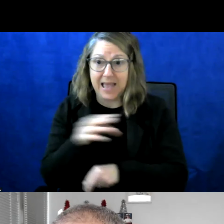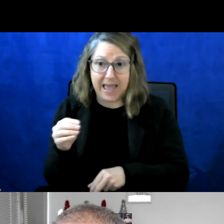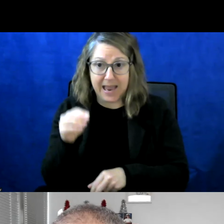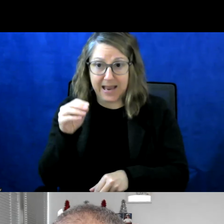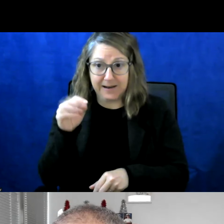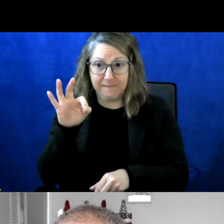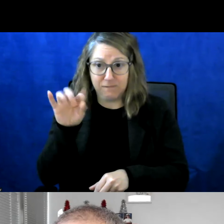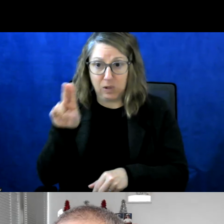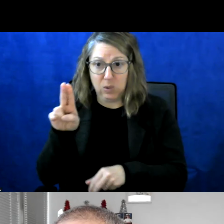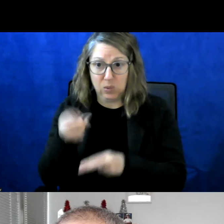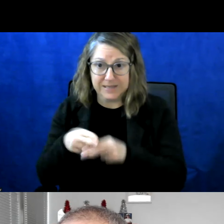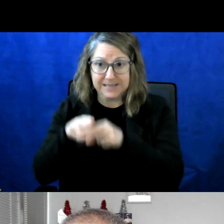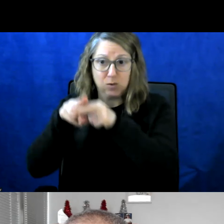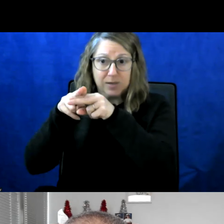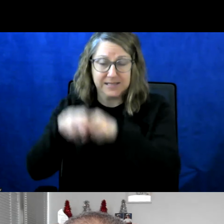influenza is going up.